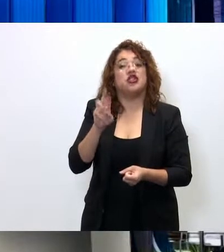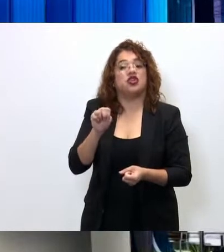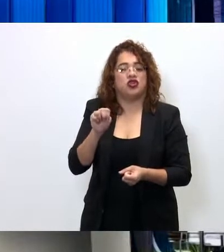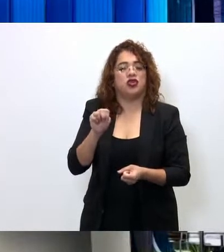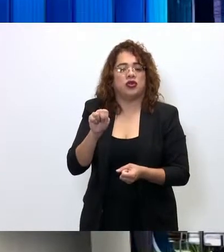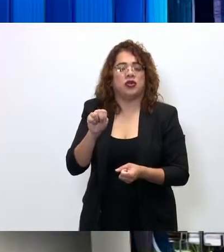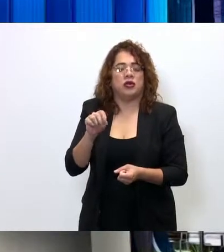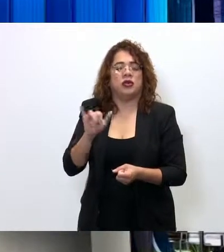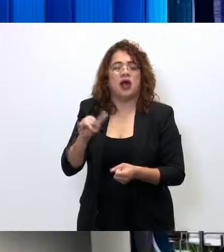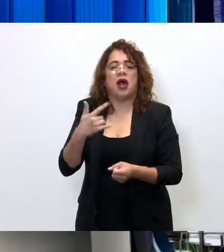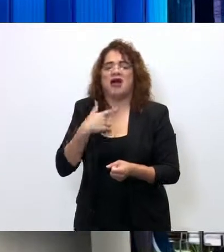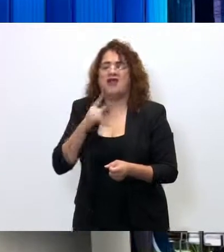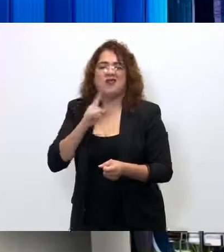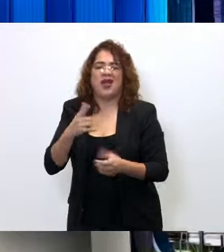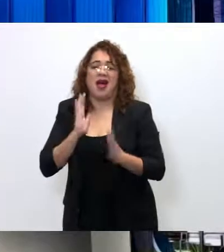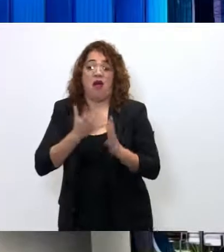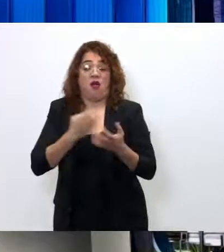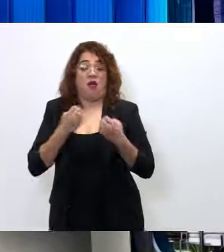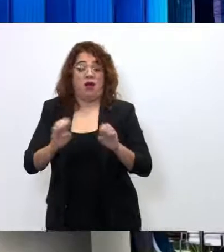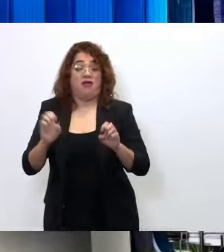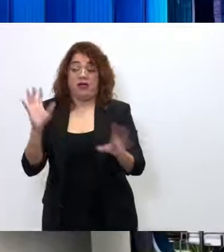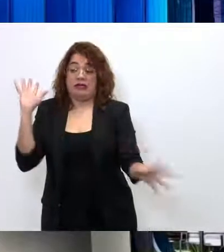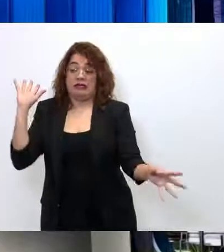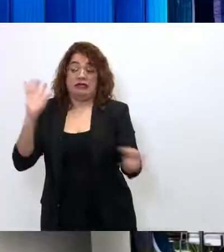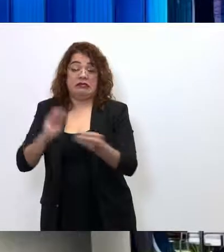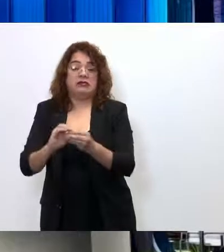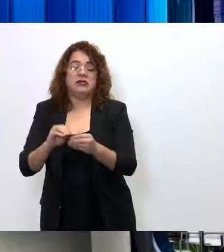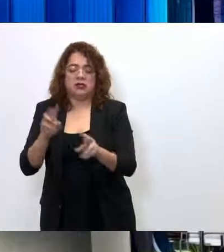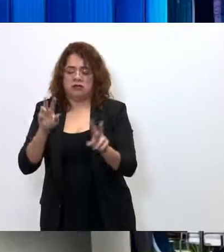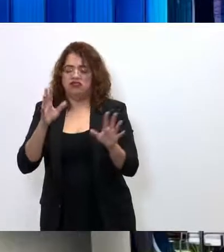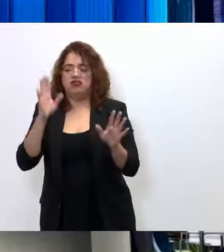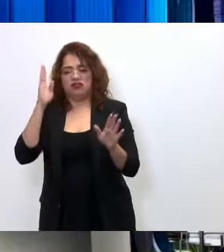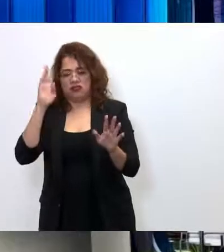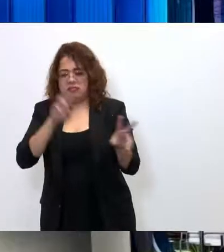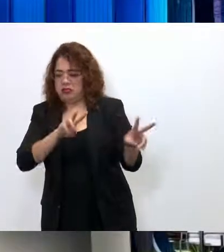down on our efforts to make sure that all communities have access to the vaccine.